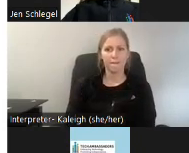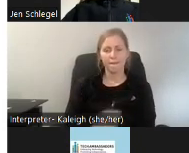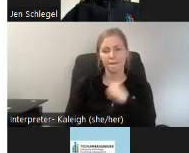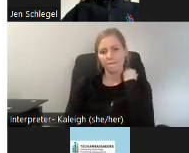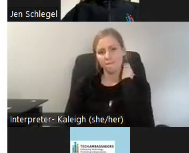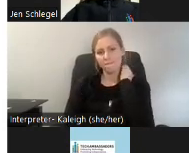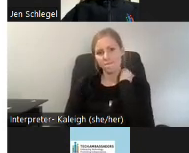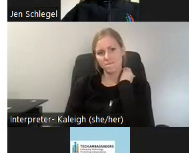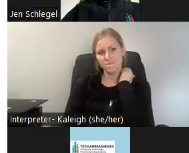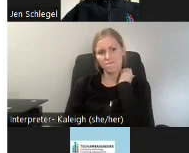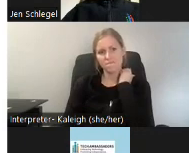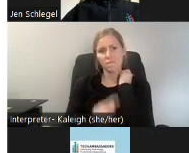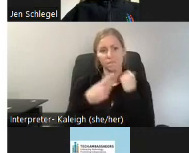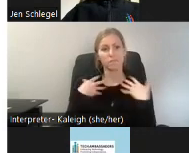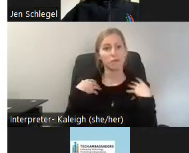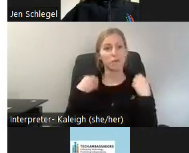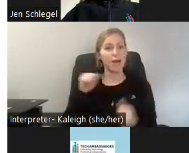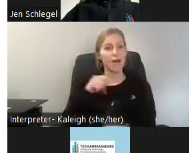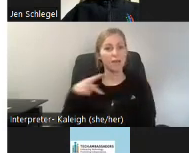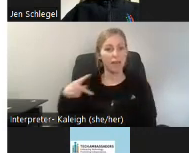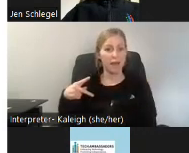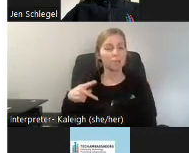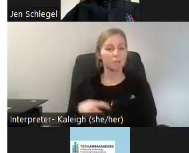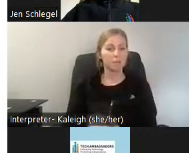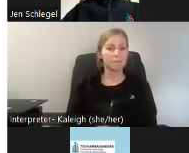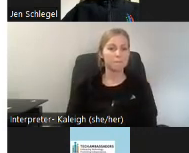So there's the health app she was talking about.